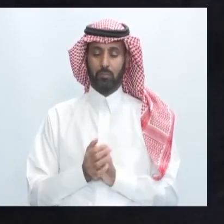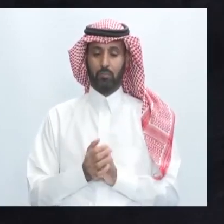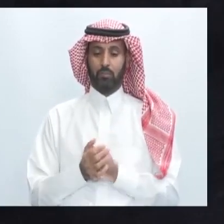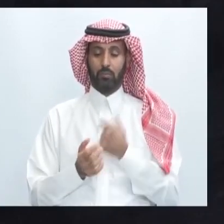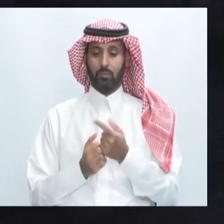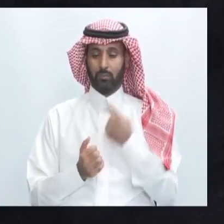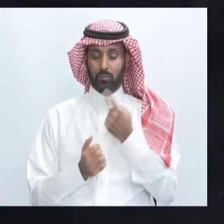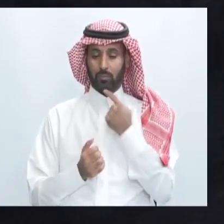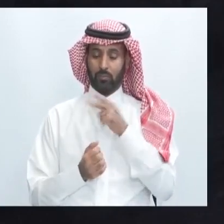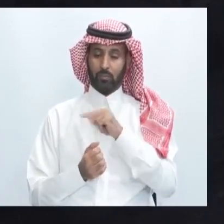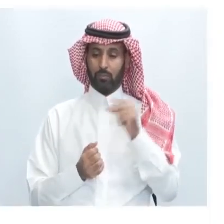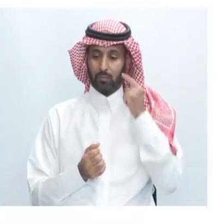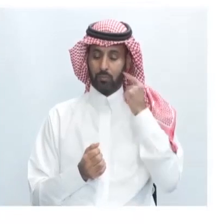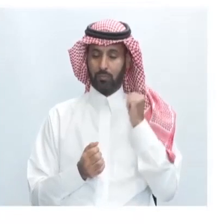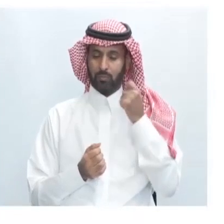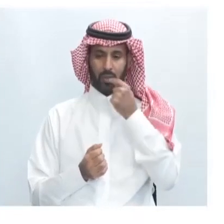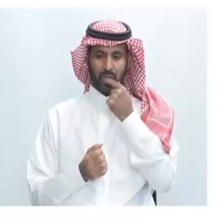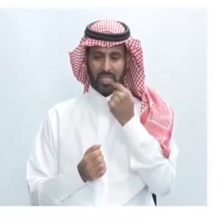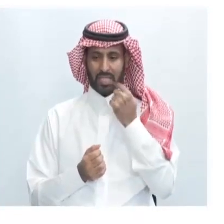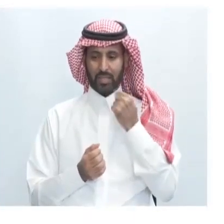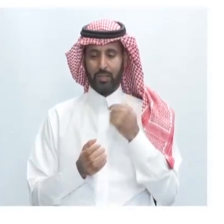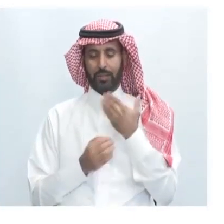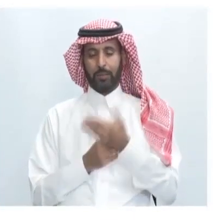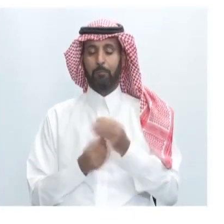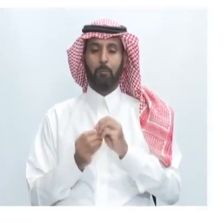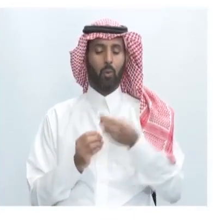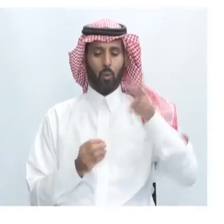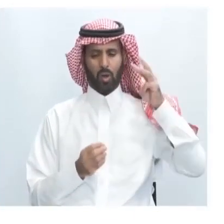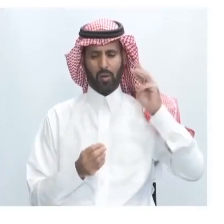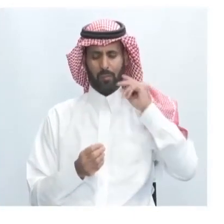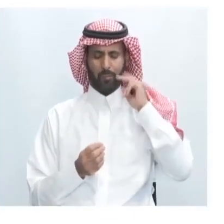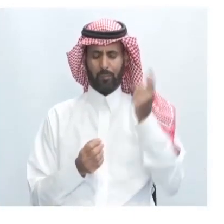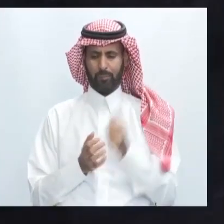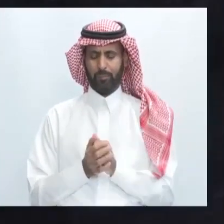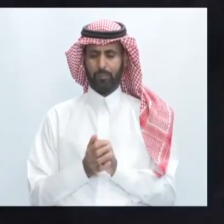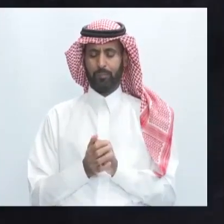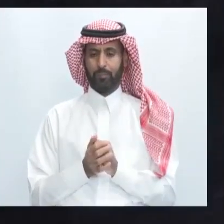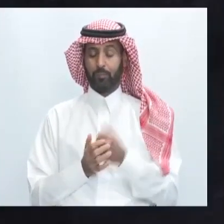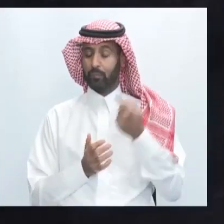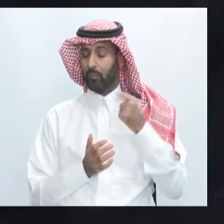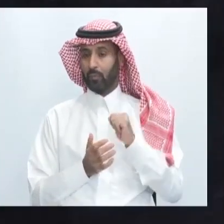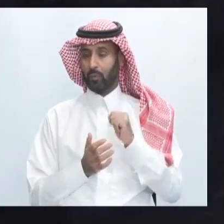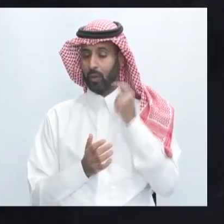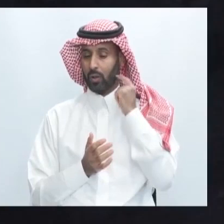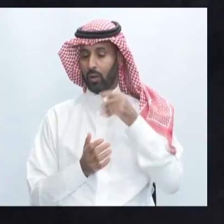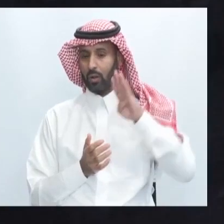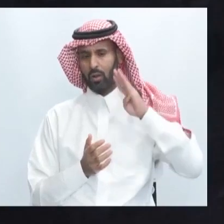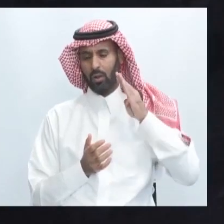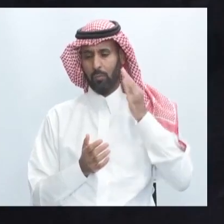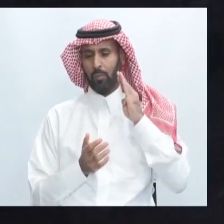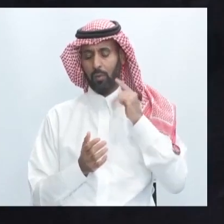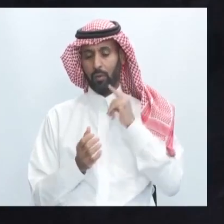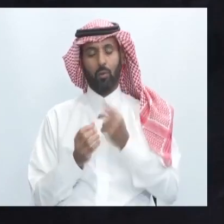also same with the white. So what's your favorite color? Try to think about this, then try to answer the